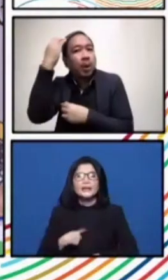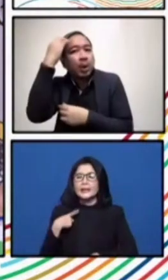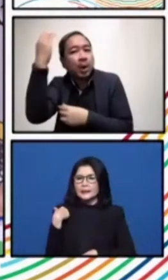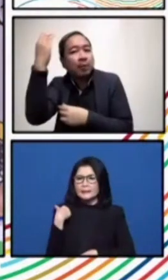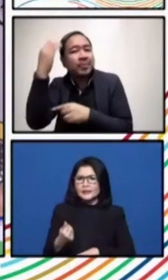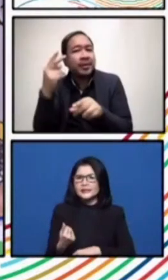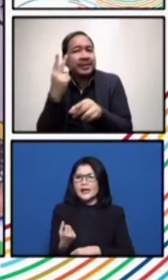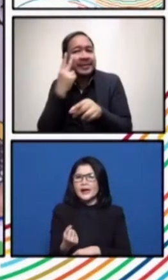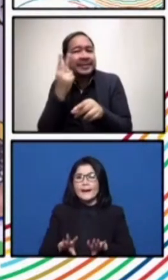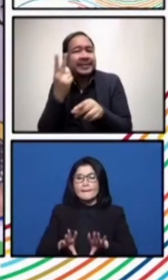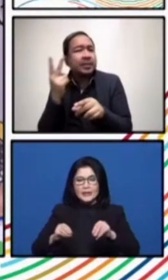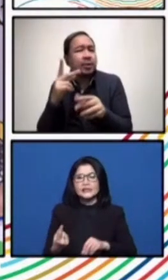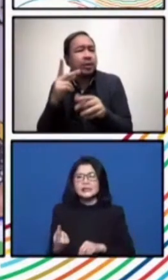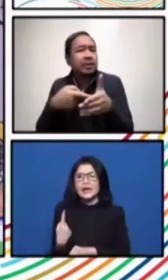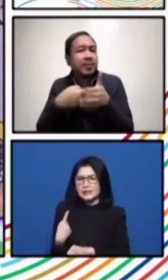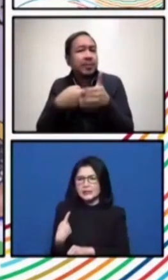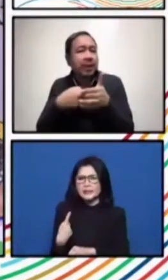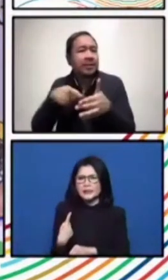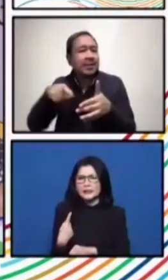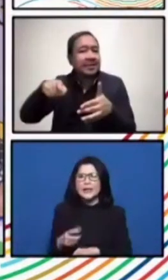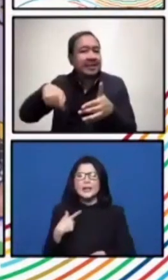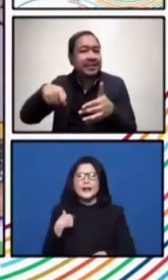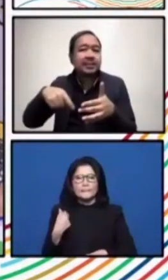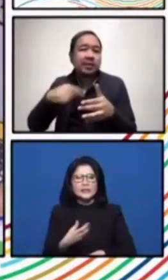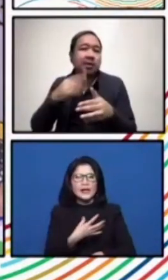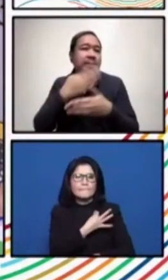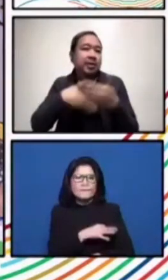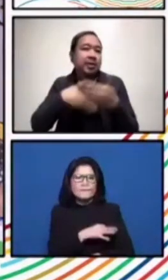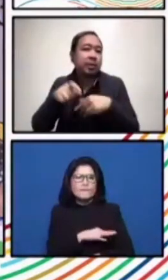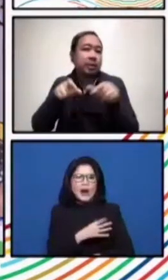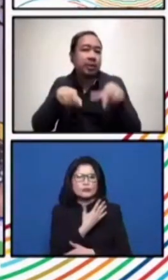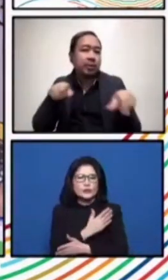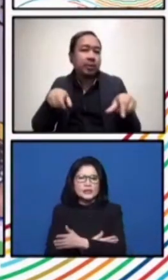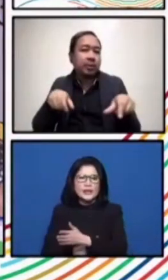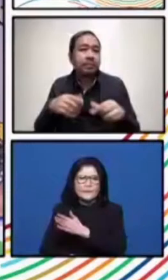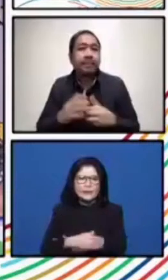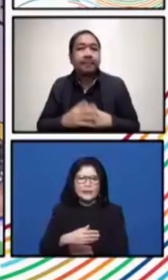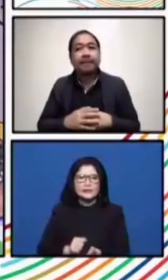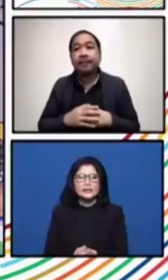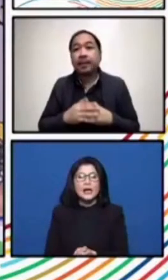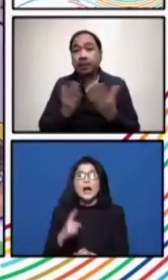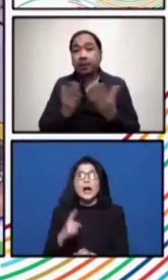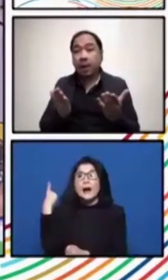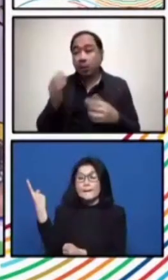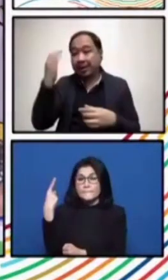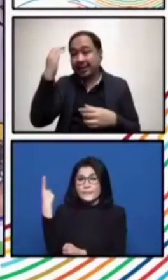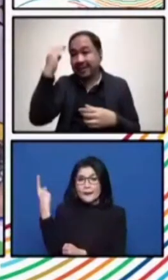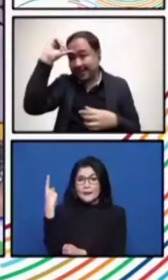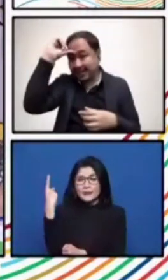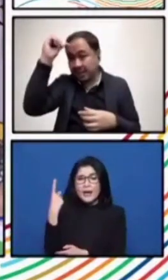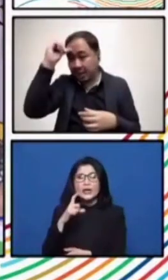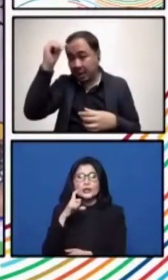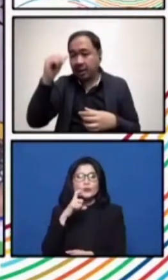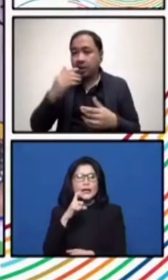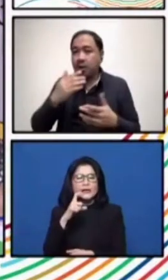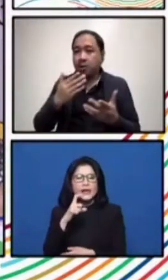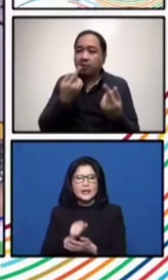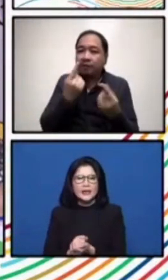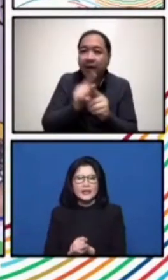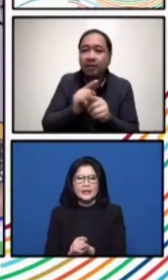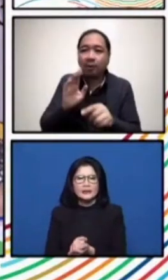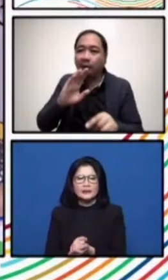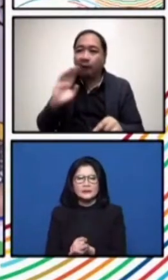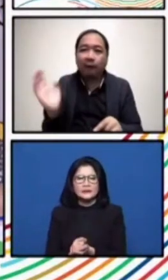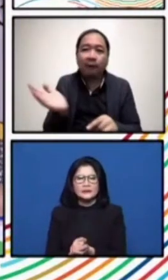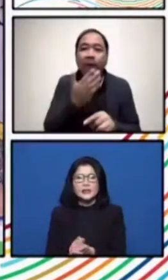demands and needs of the pwds the countries are now adopting the whole of government approach to ensure overall development and